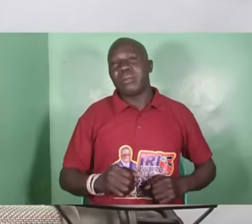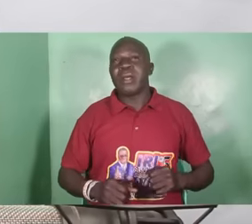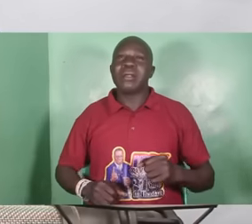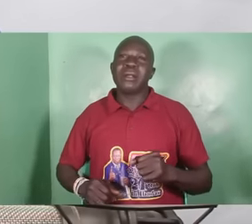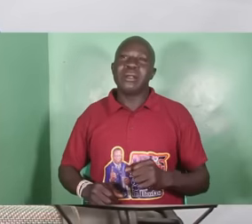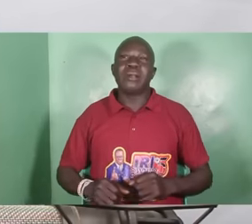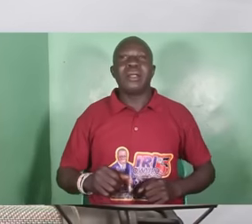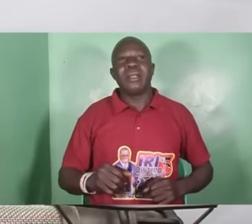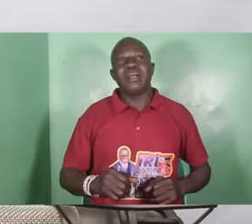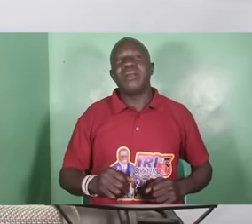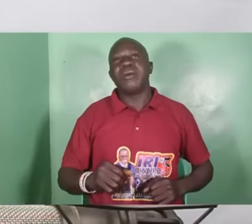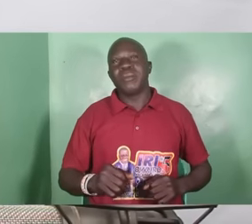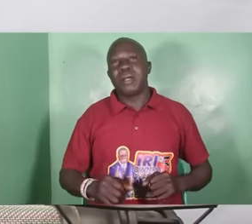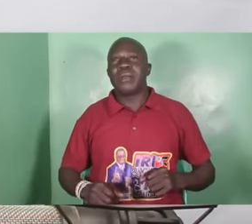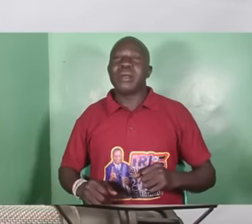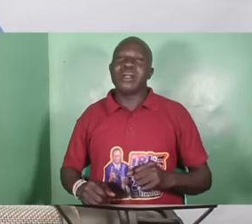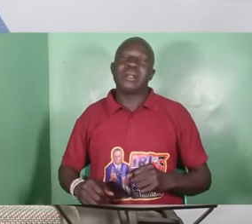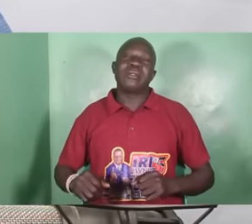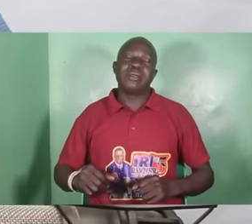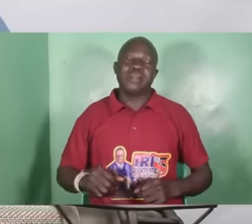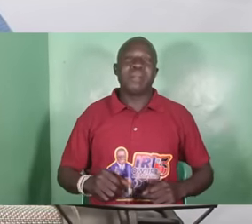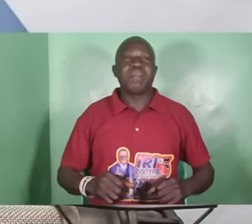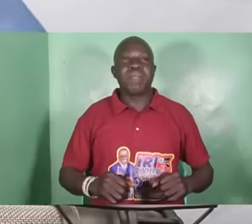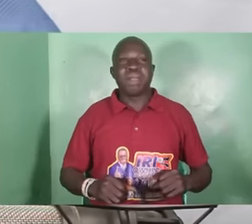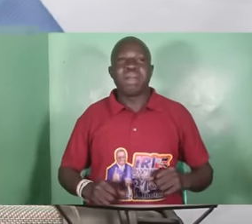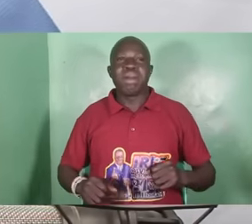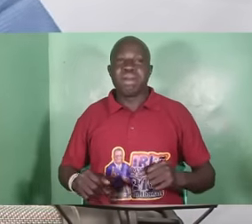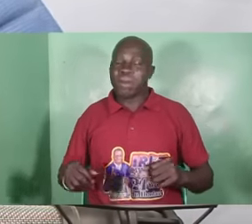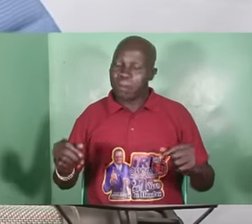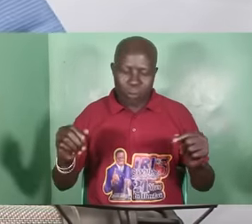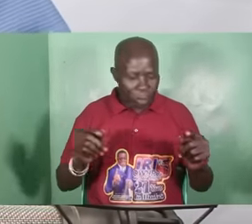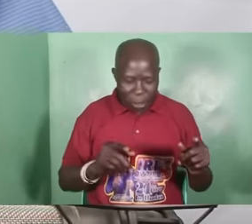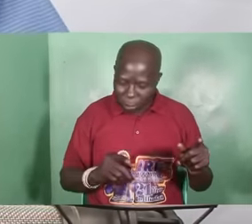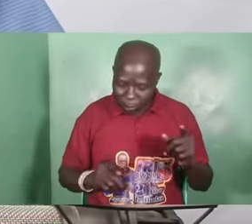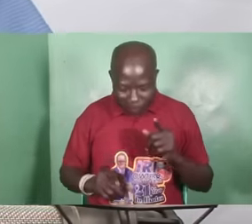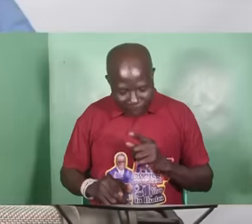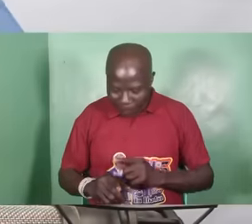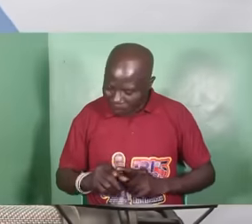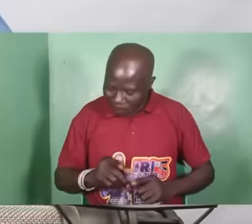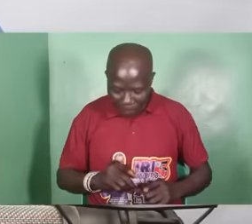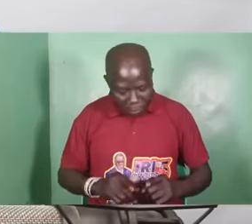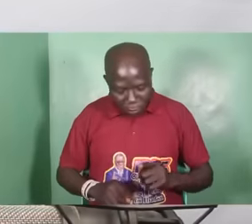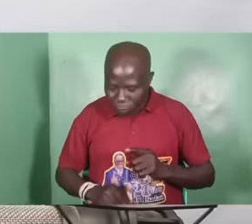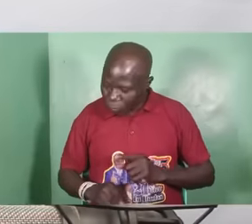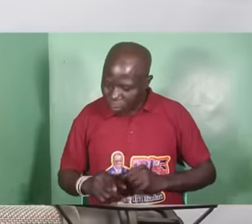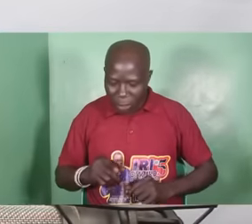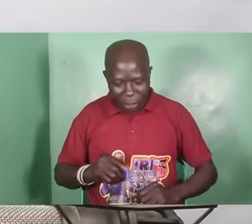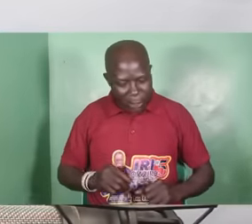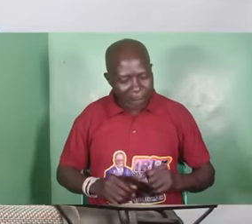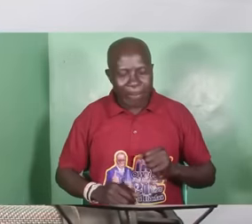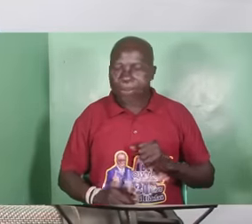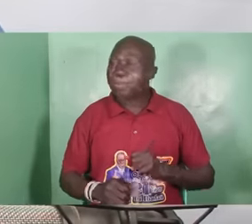mi gba ko eri lo pada wa ja si oju sori mi ti o mo o ire lo duro